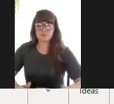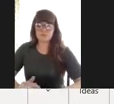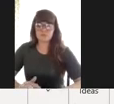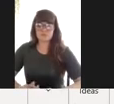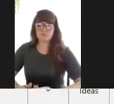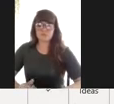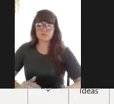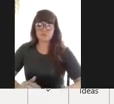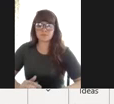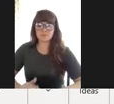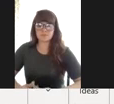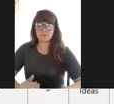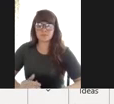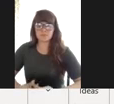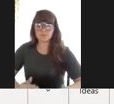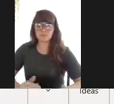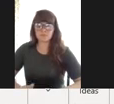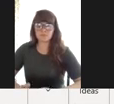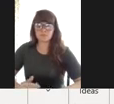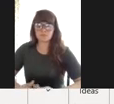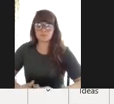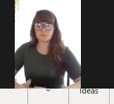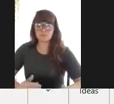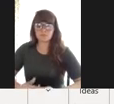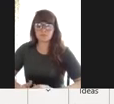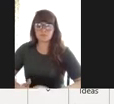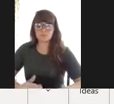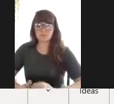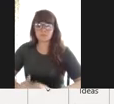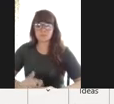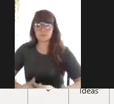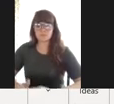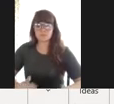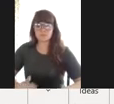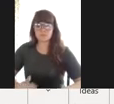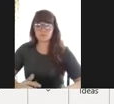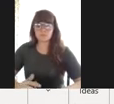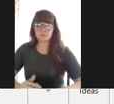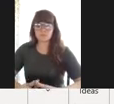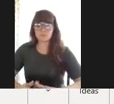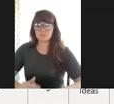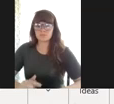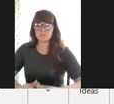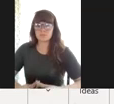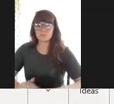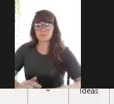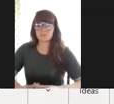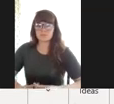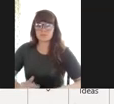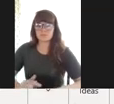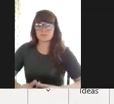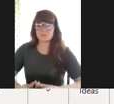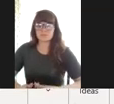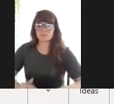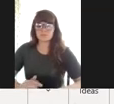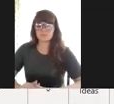A truth is position, B truth is experience. And so he takes verse 9 is positional. And